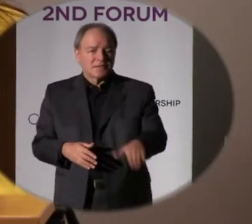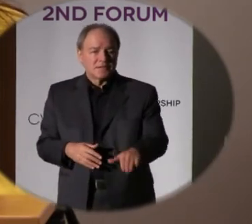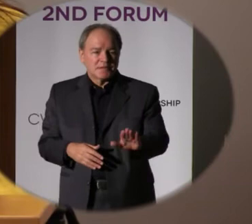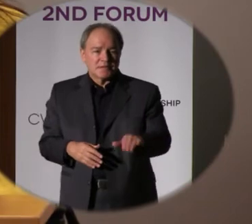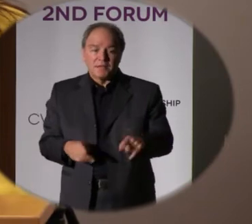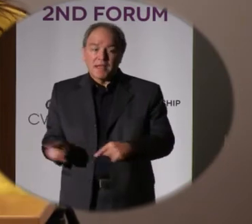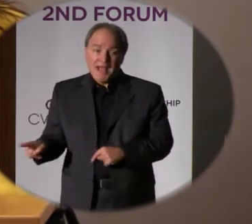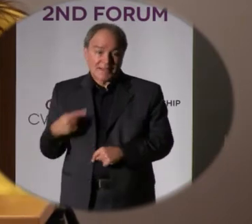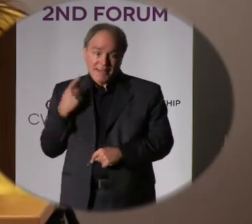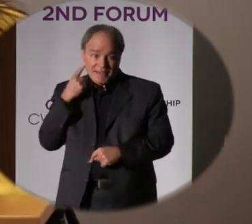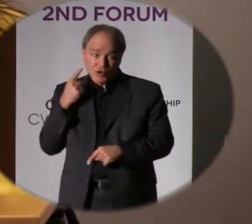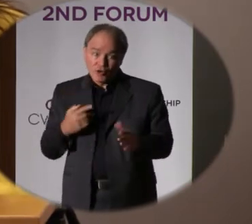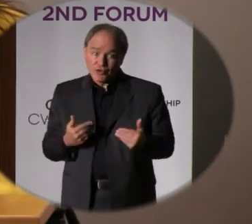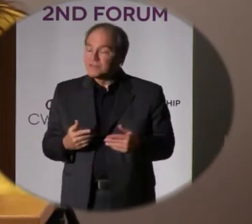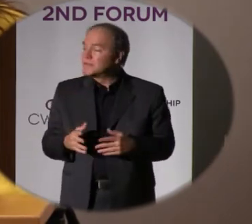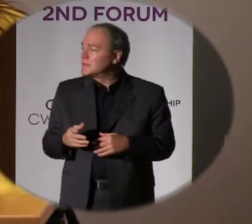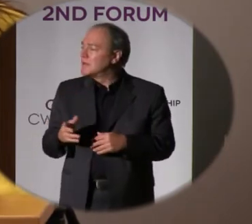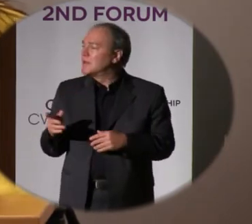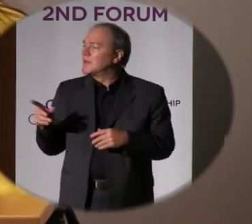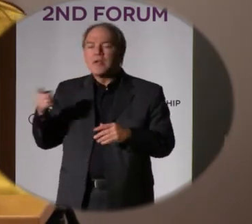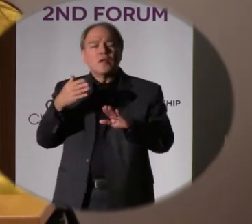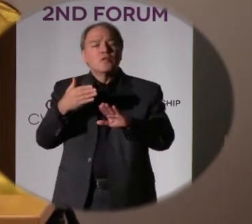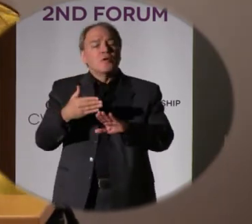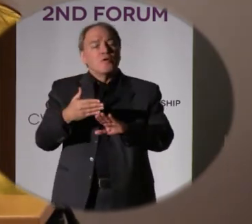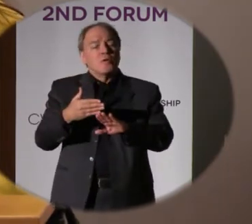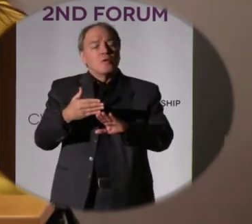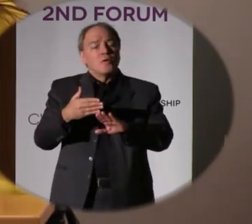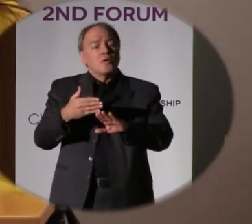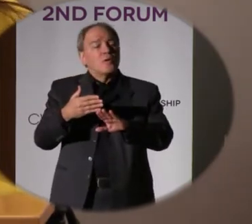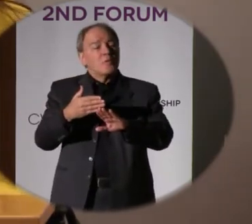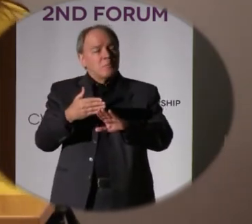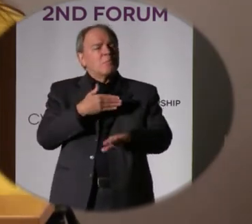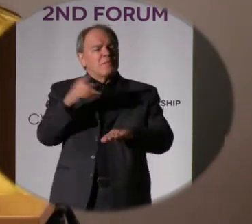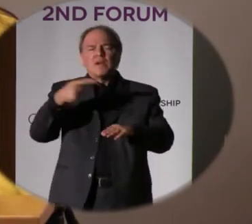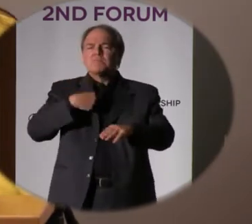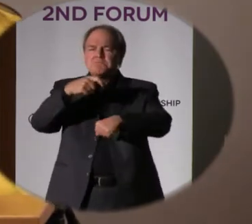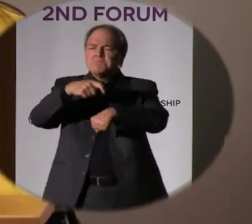for us. But before this, I just wanted to use the time a